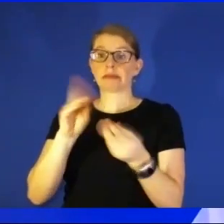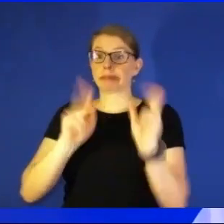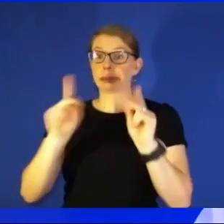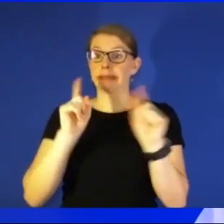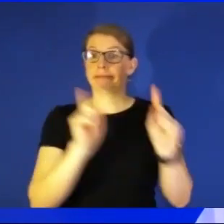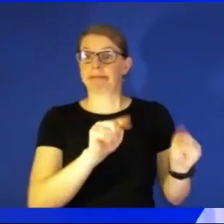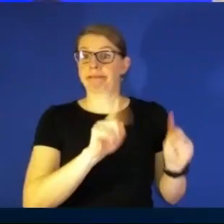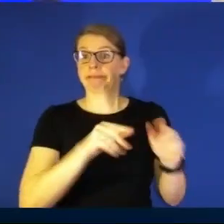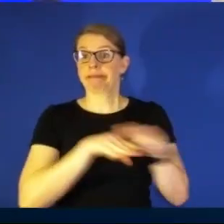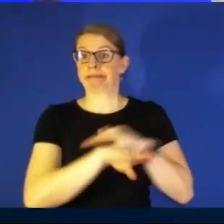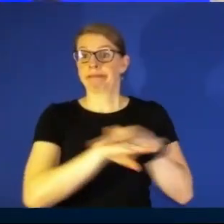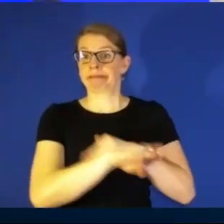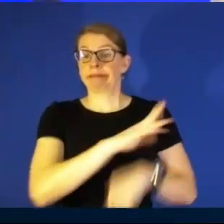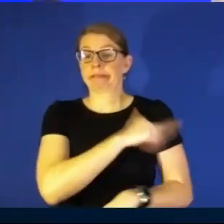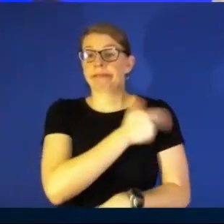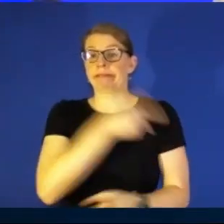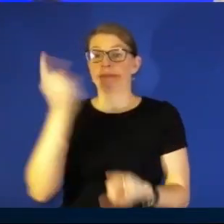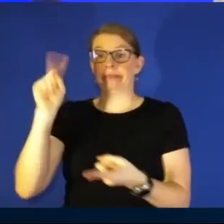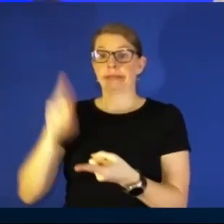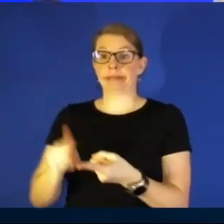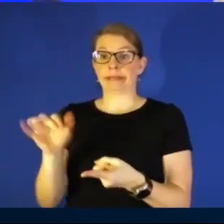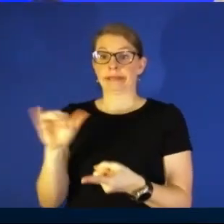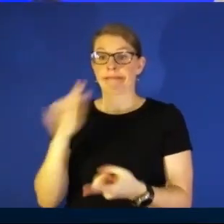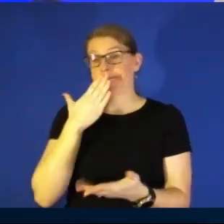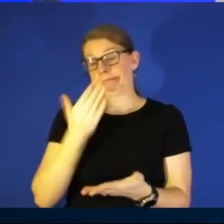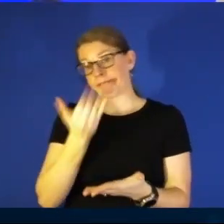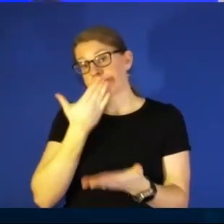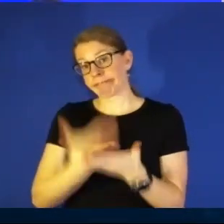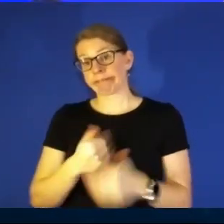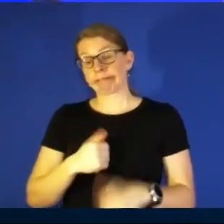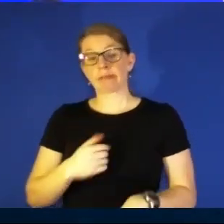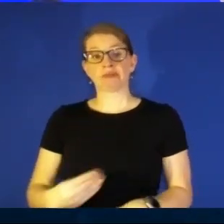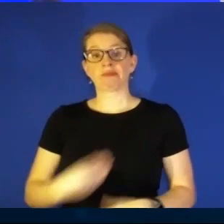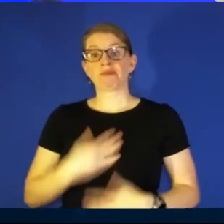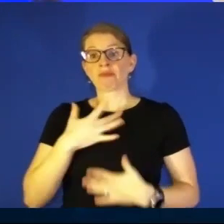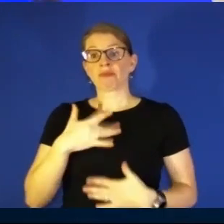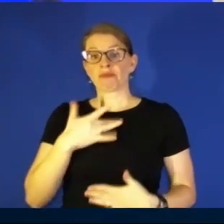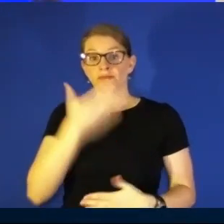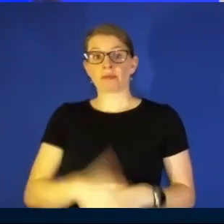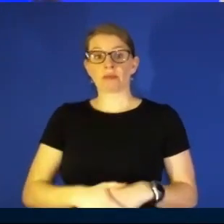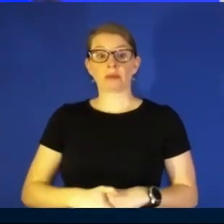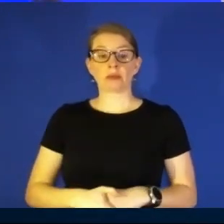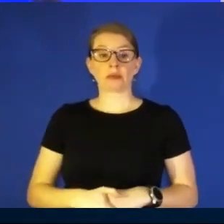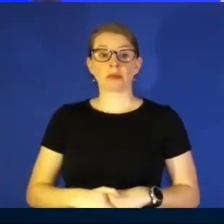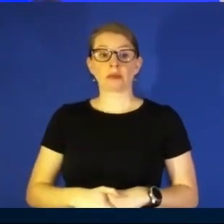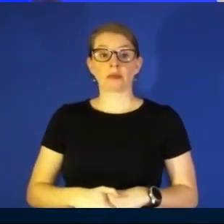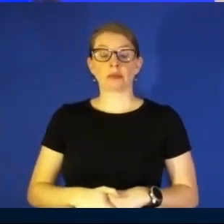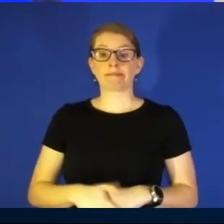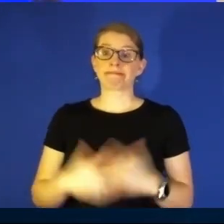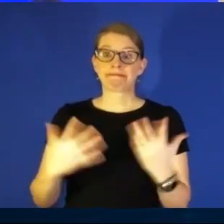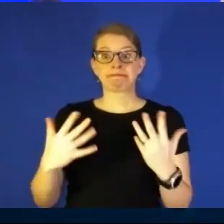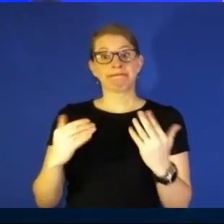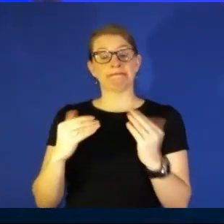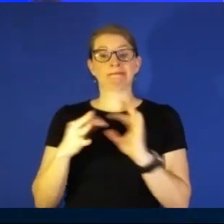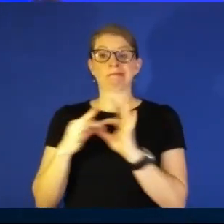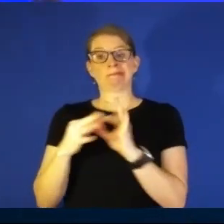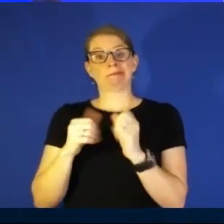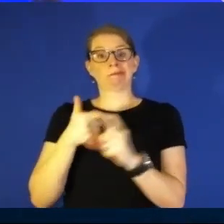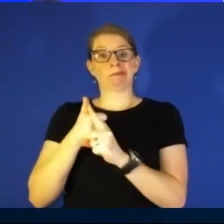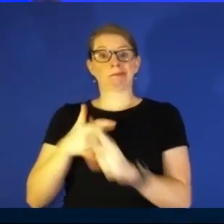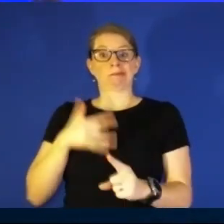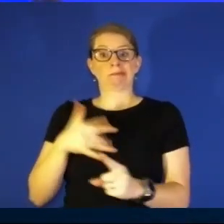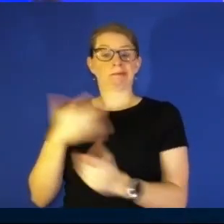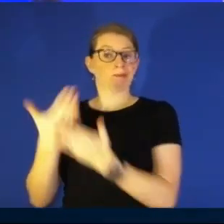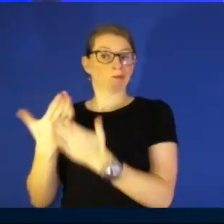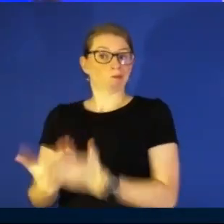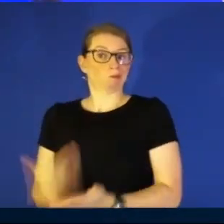well. So are you feeling like, Dr. Hawkinson, I mean, it's hard to ask you how you're feeling because you're a doctor is based in fact, but does